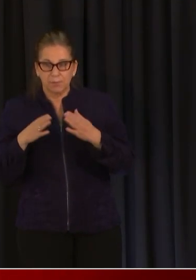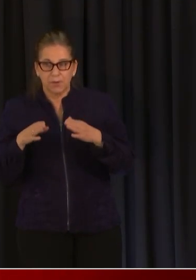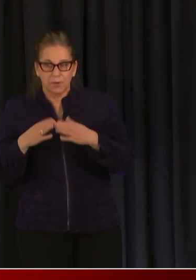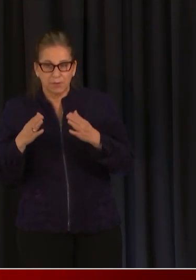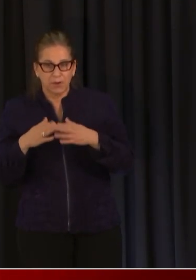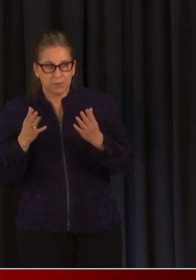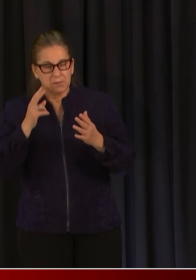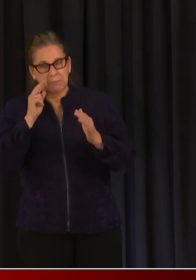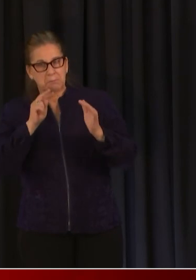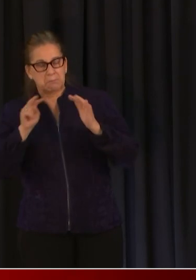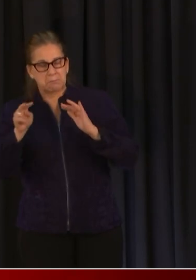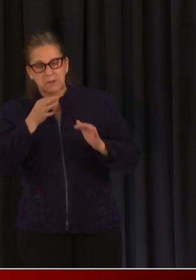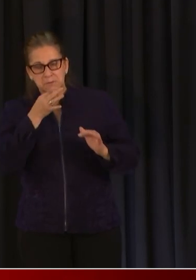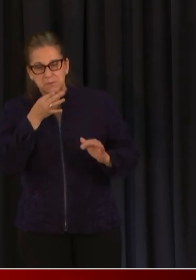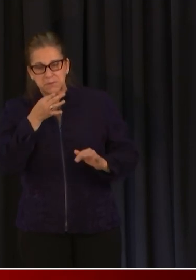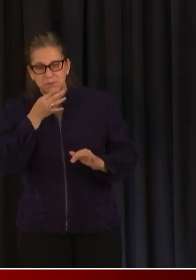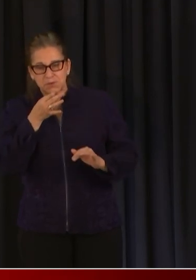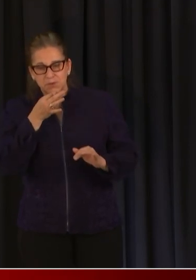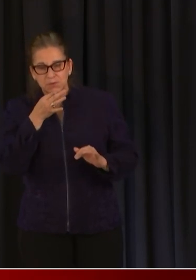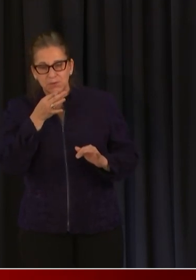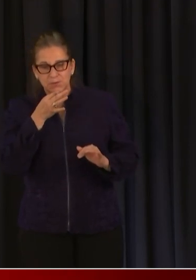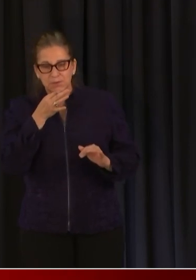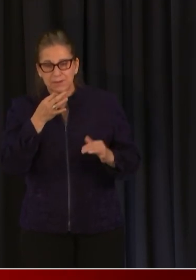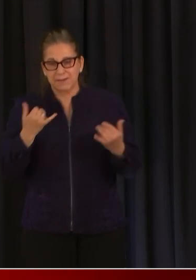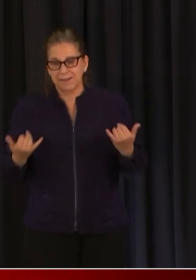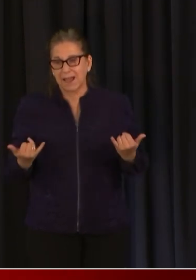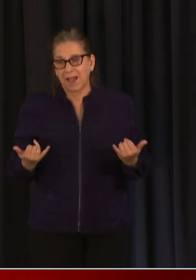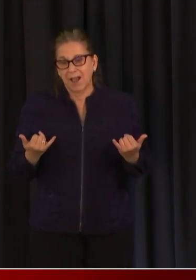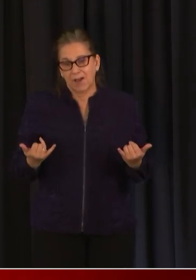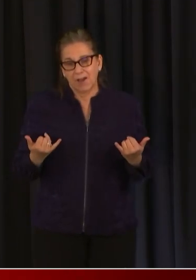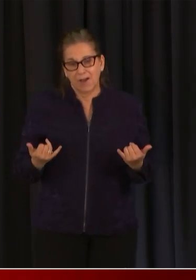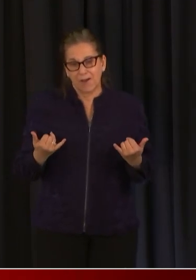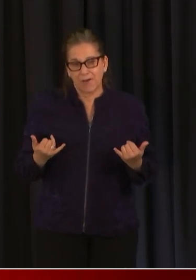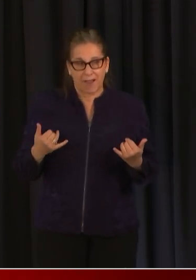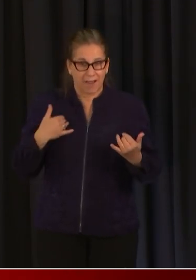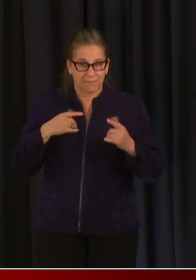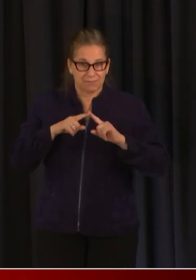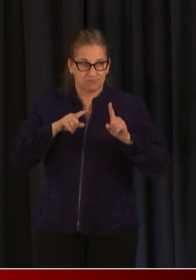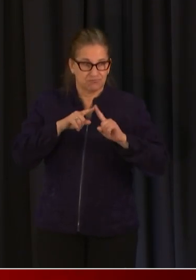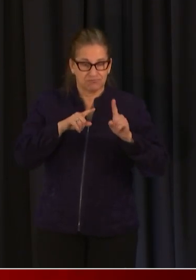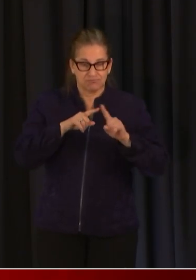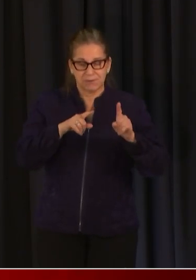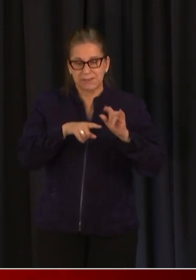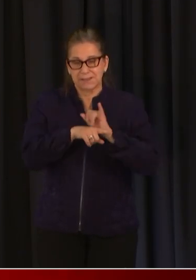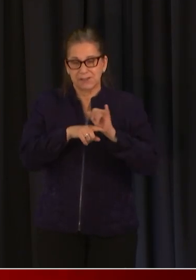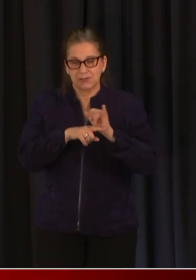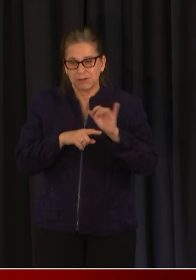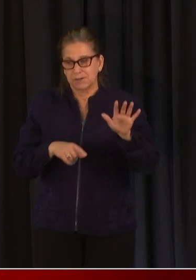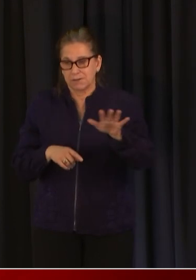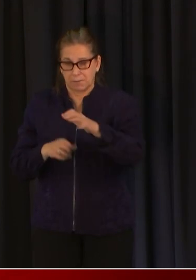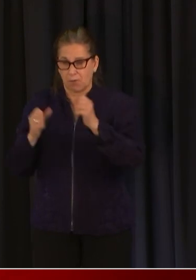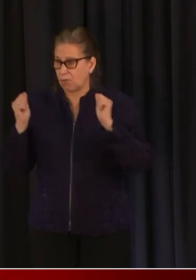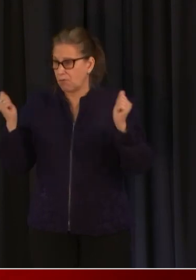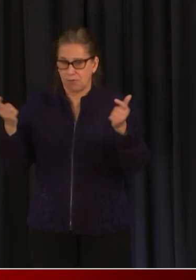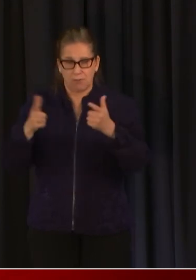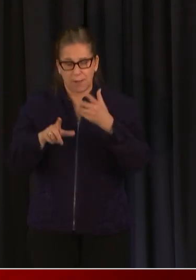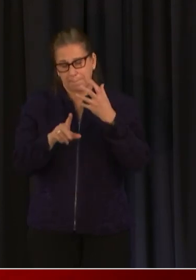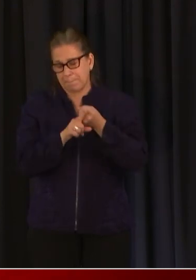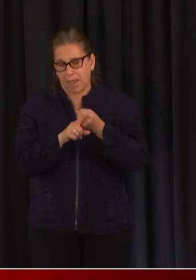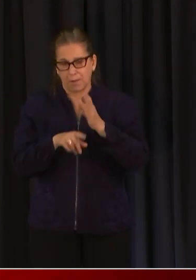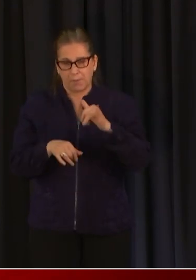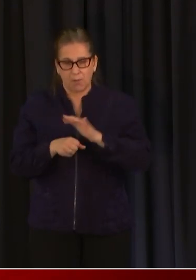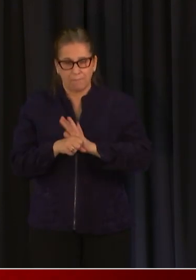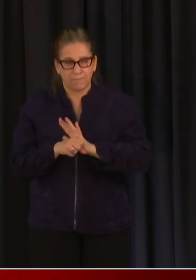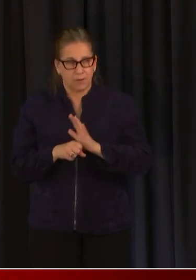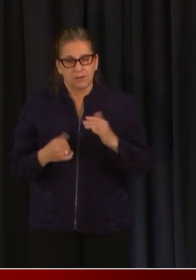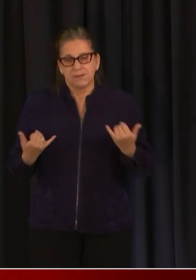advance. And that is what various industries that have been most impacted by COVID restrictions have asked.